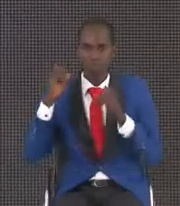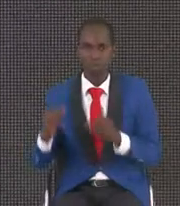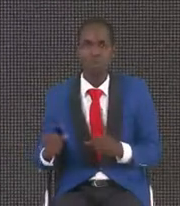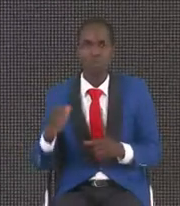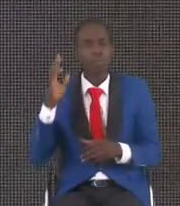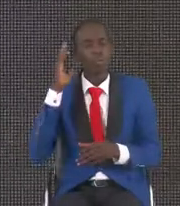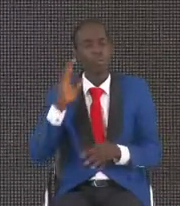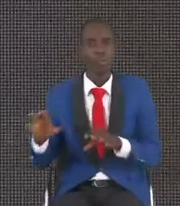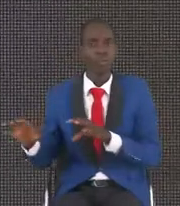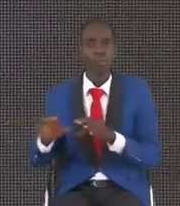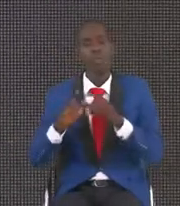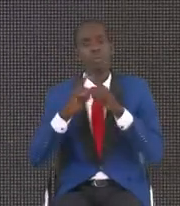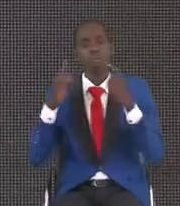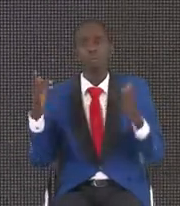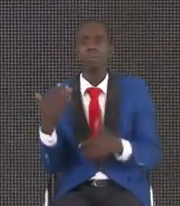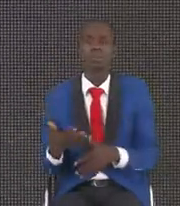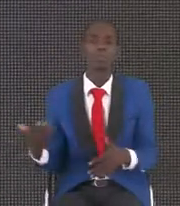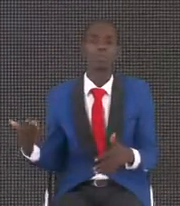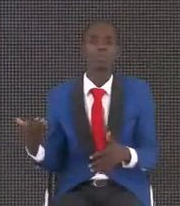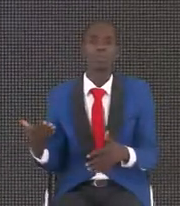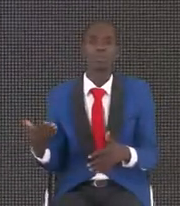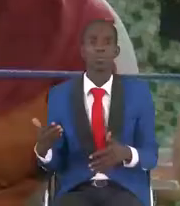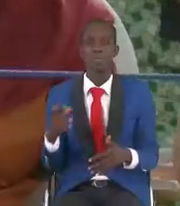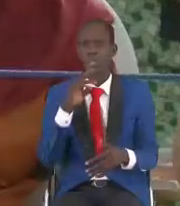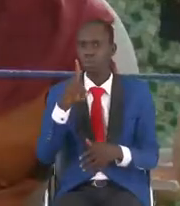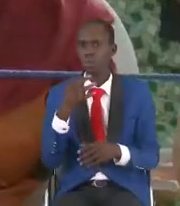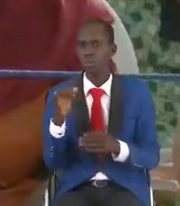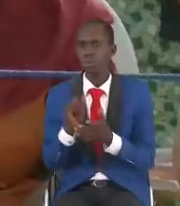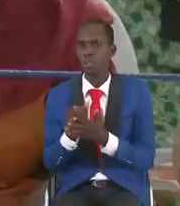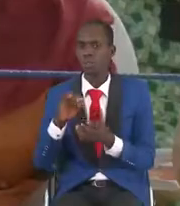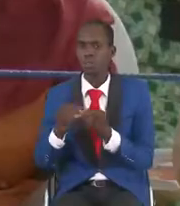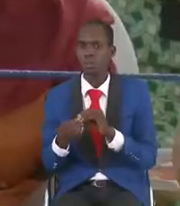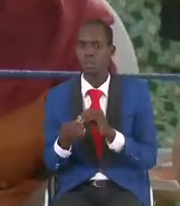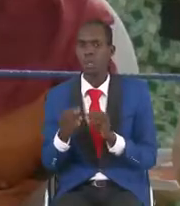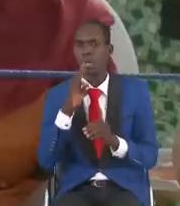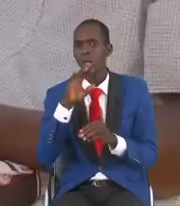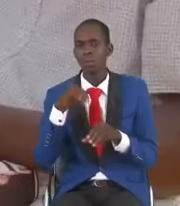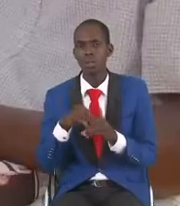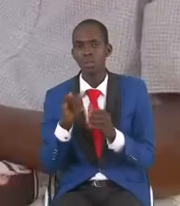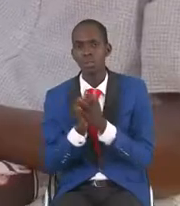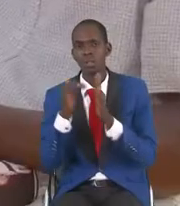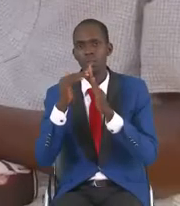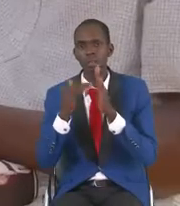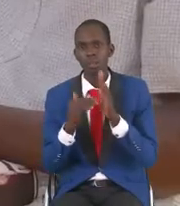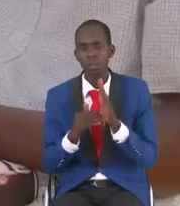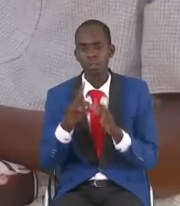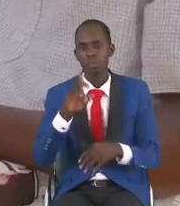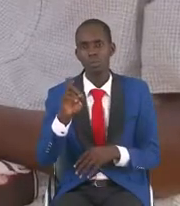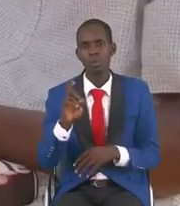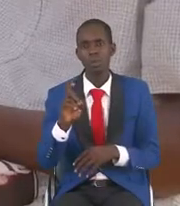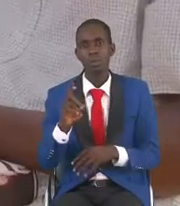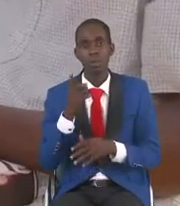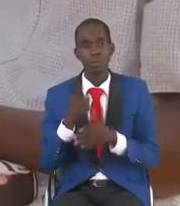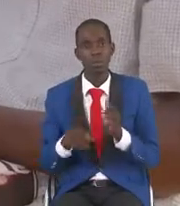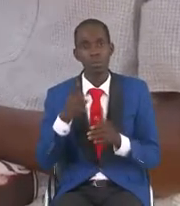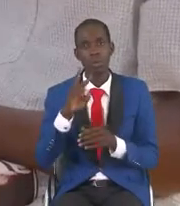do exploits. Are you of that number? Yes. I said, are you of that number? Yes. What you are looking